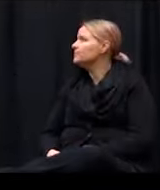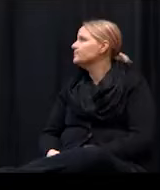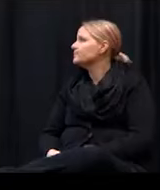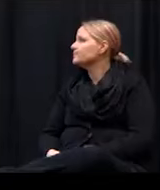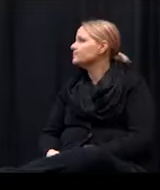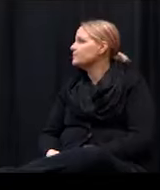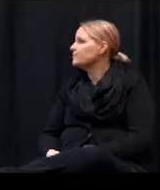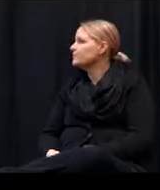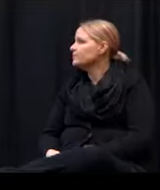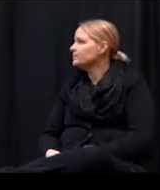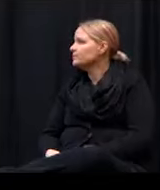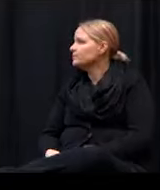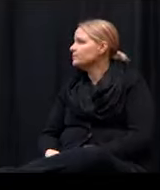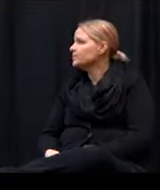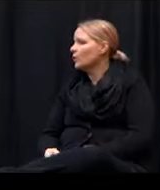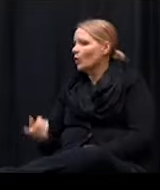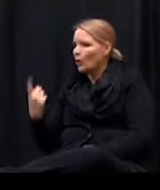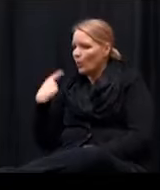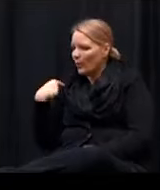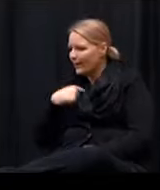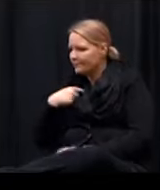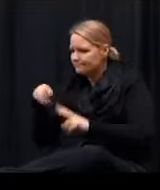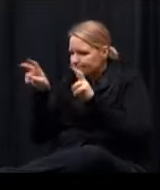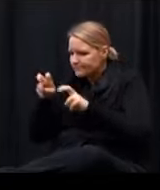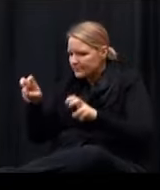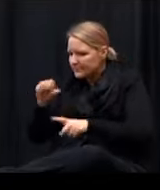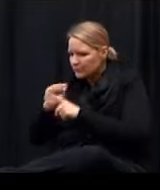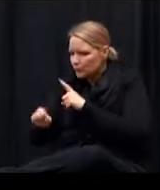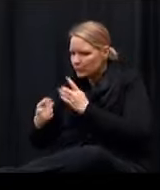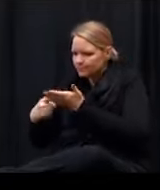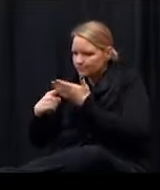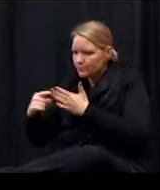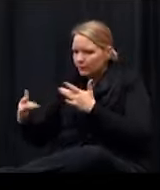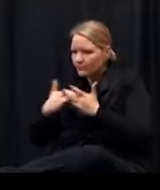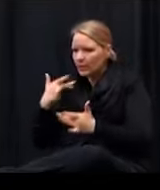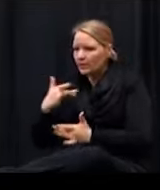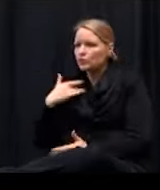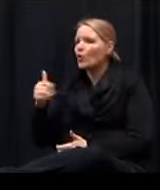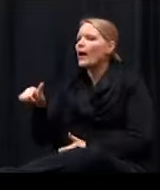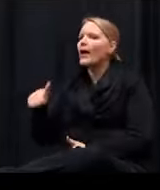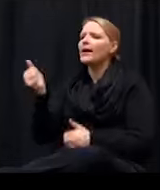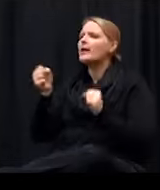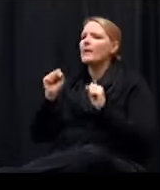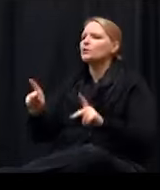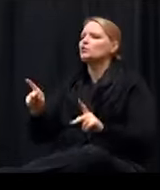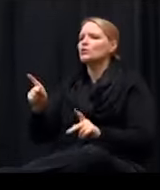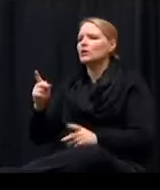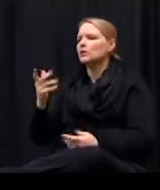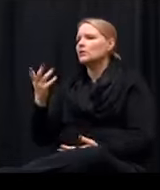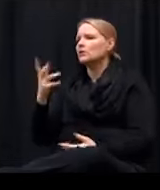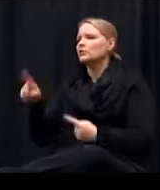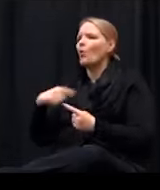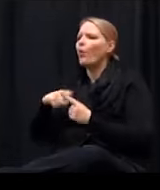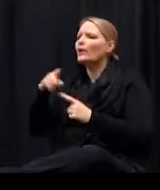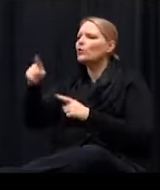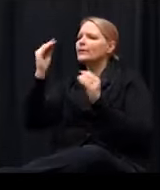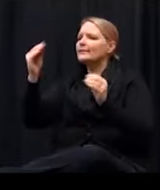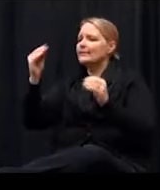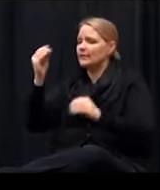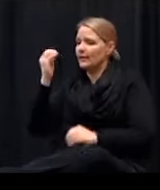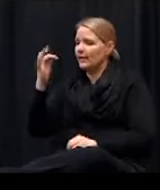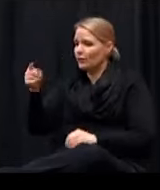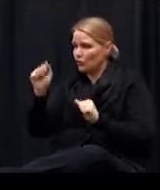We reflect with children on situations and discuss feelings. Any opportunity, like when you are teaching,